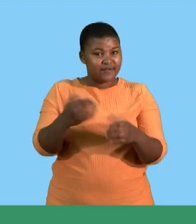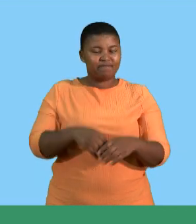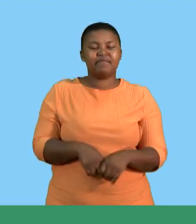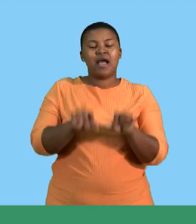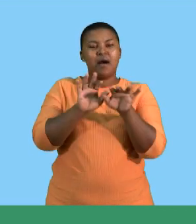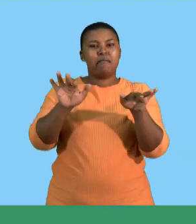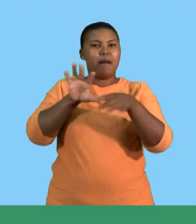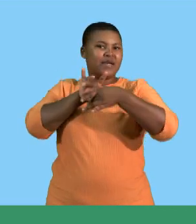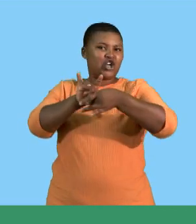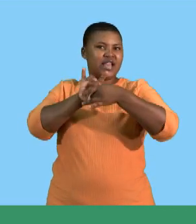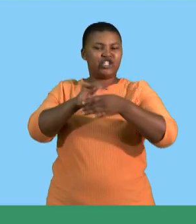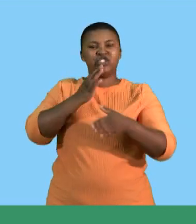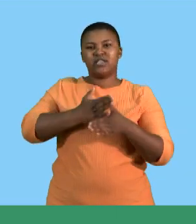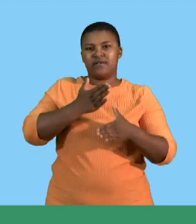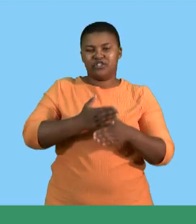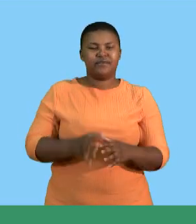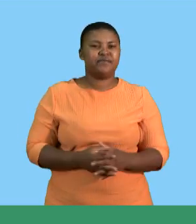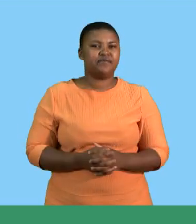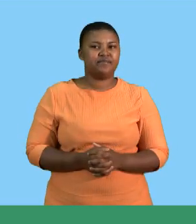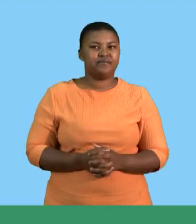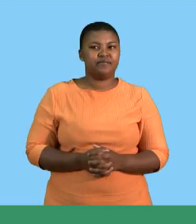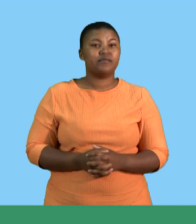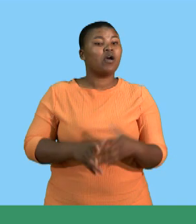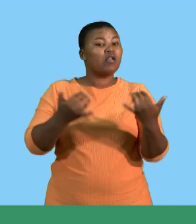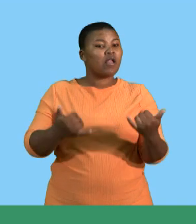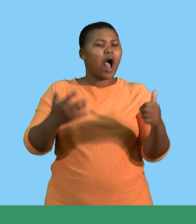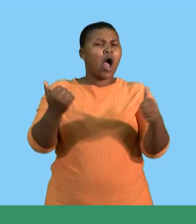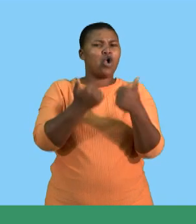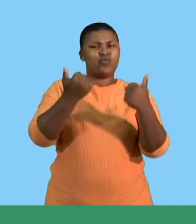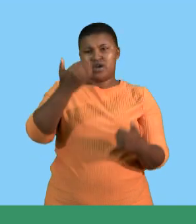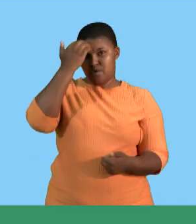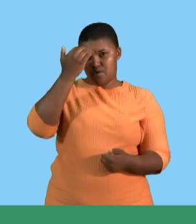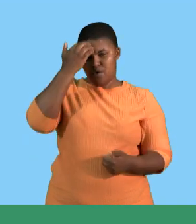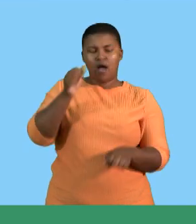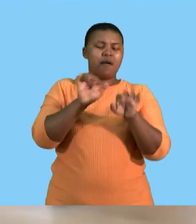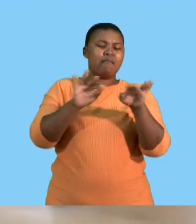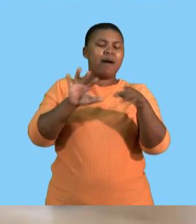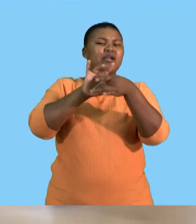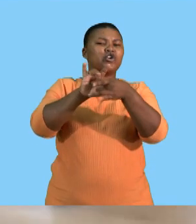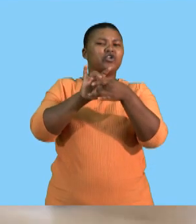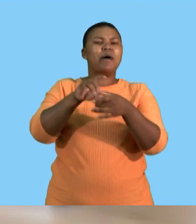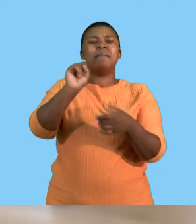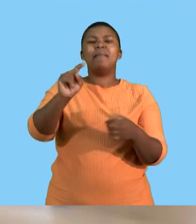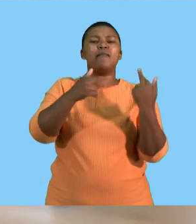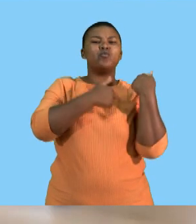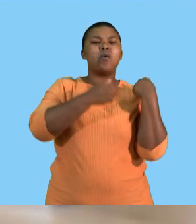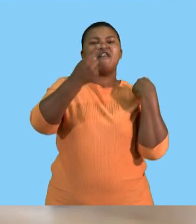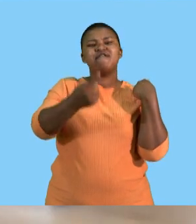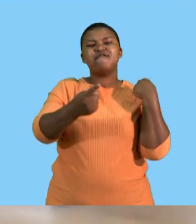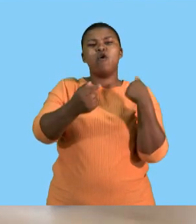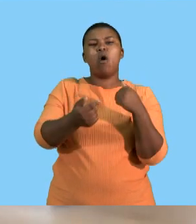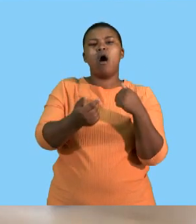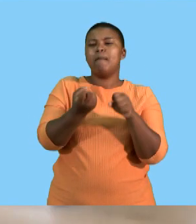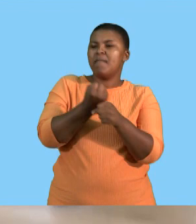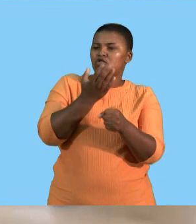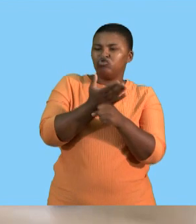public relations function. Now, we should already know that the public relations function are responsible for